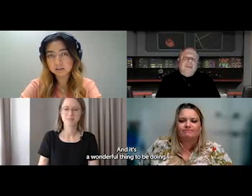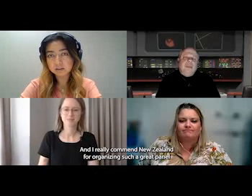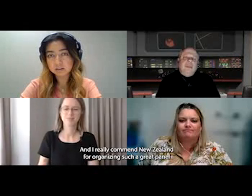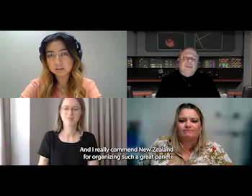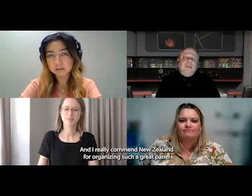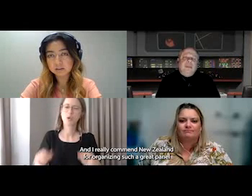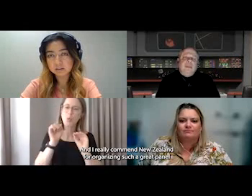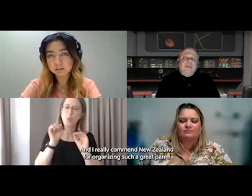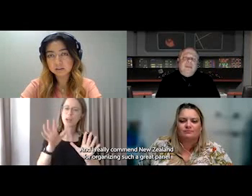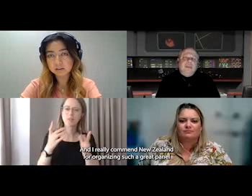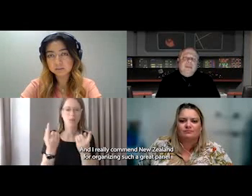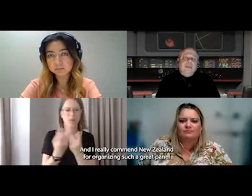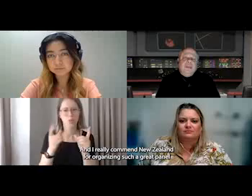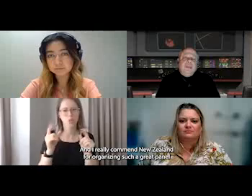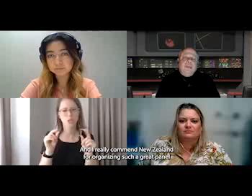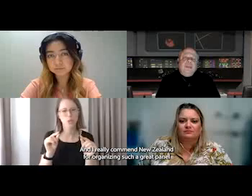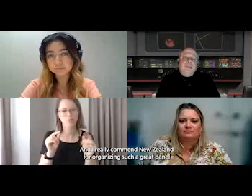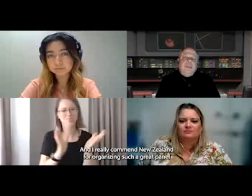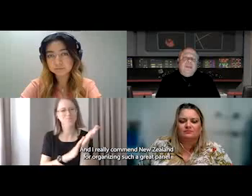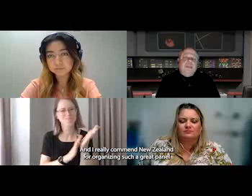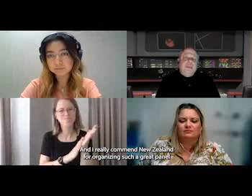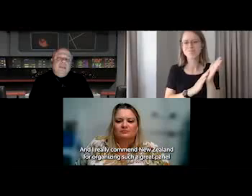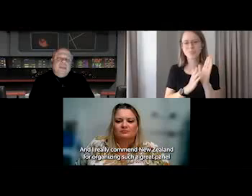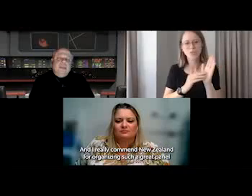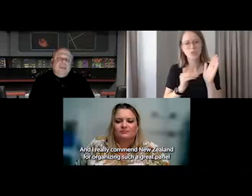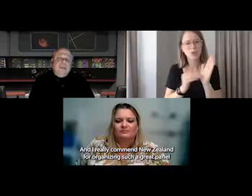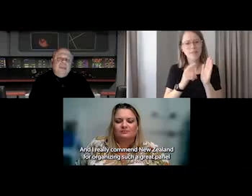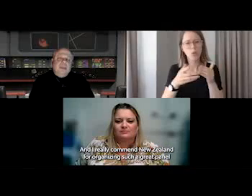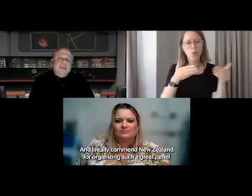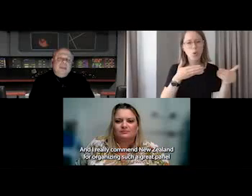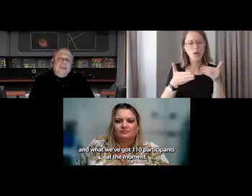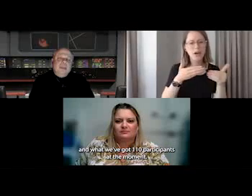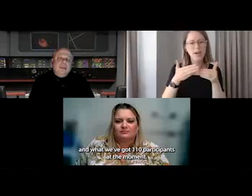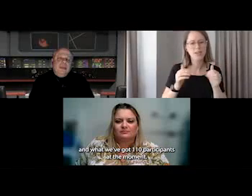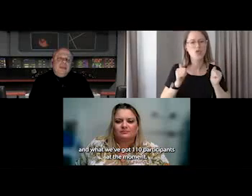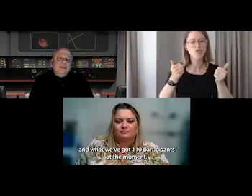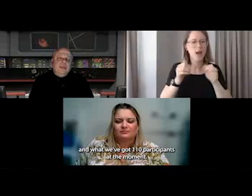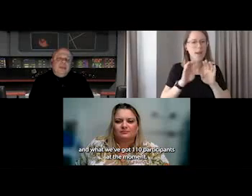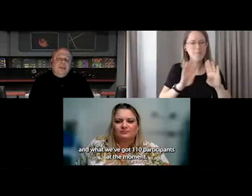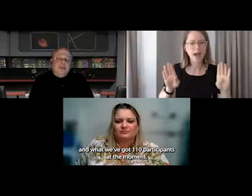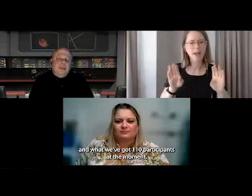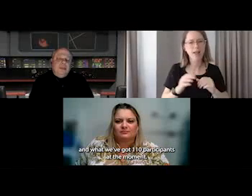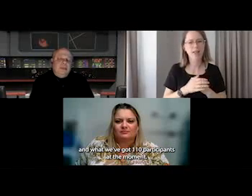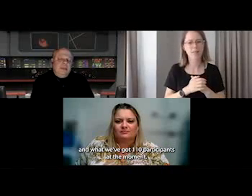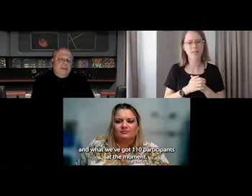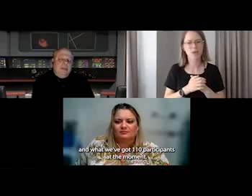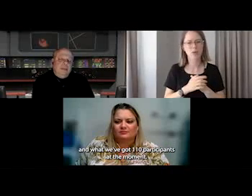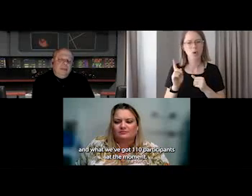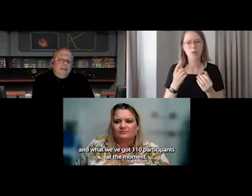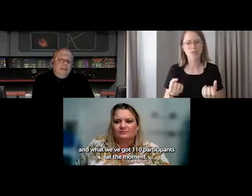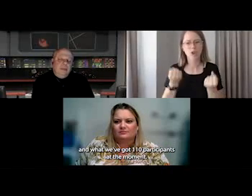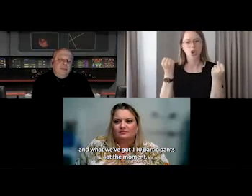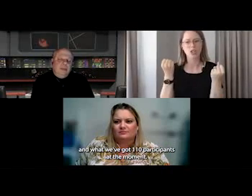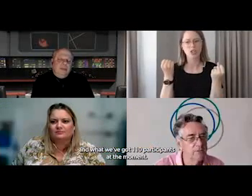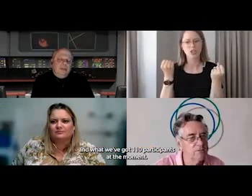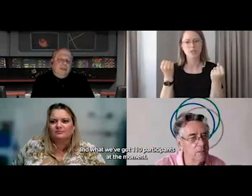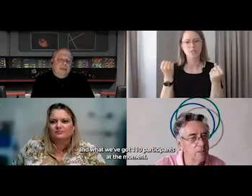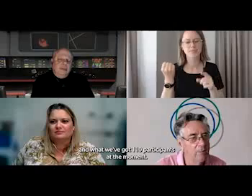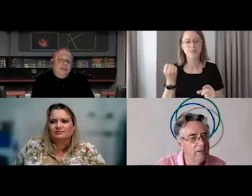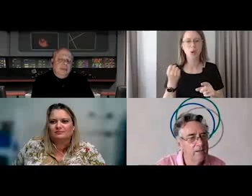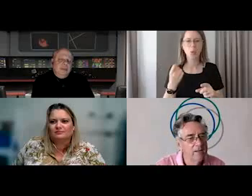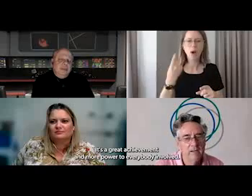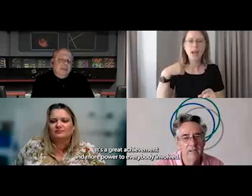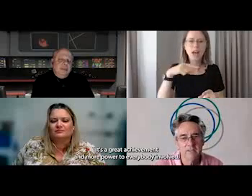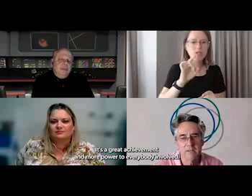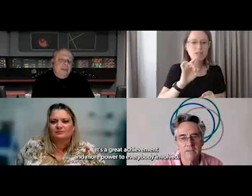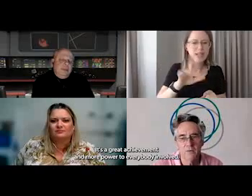thing that we're doing. And I really commend New Zealand for organising such a great panel, and what we've got 110 participants at the